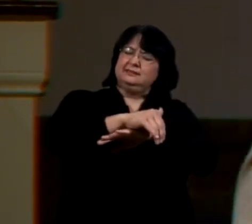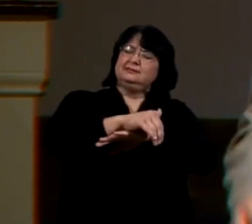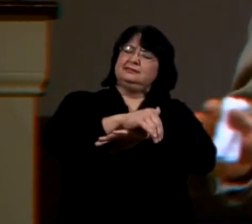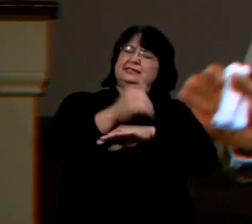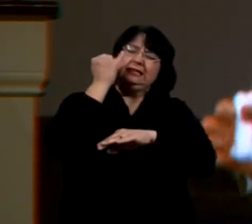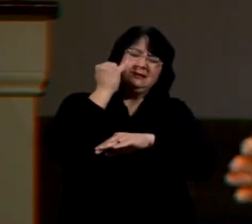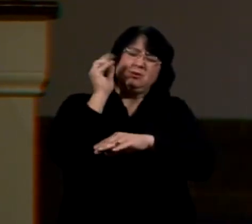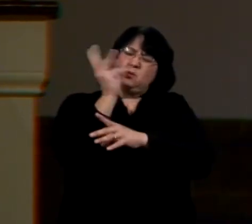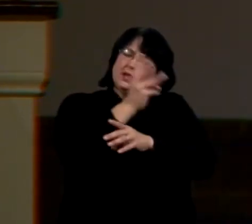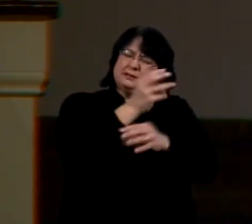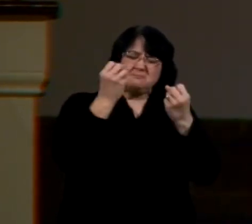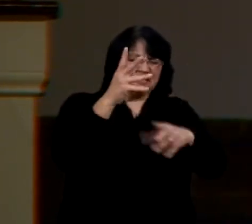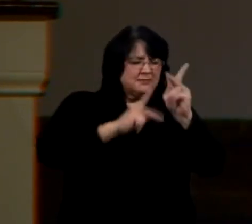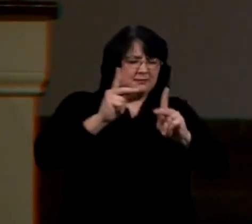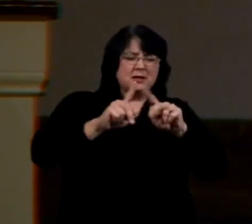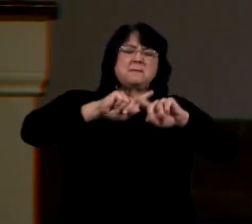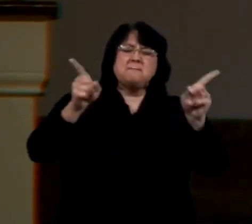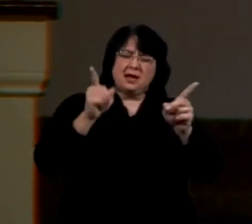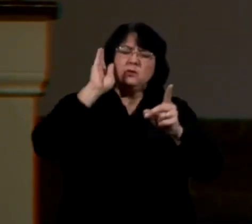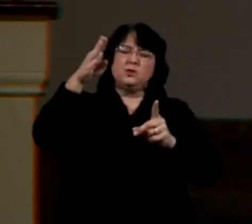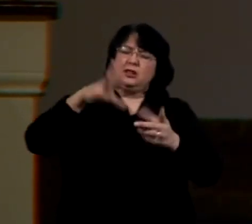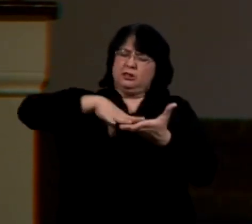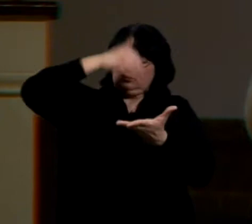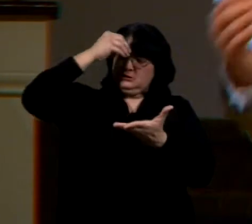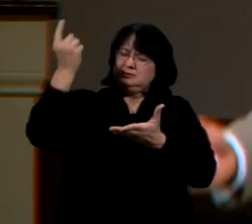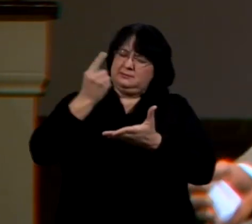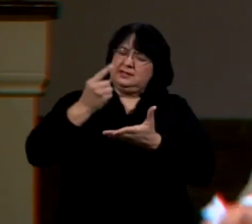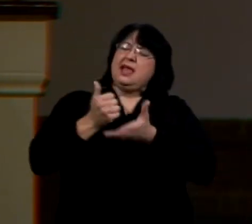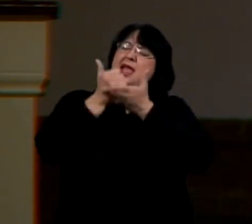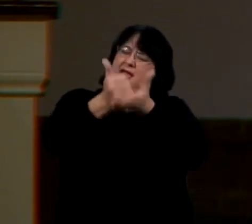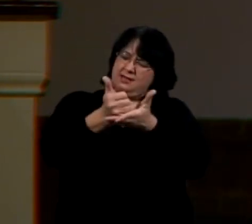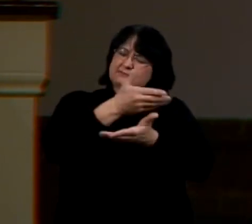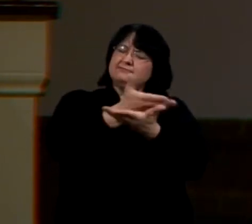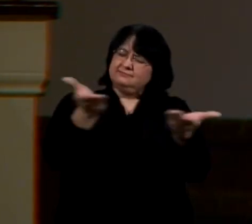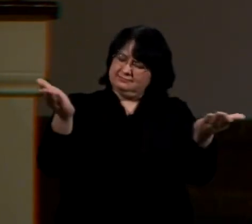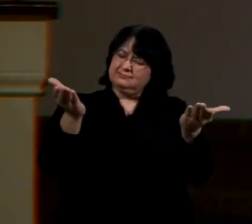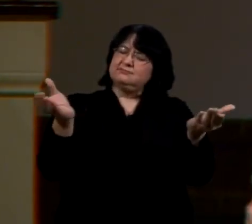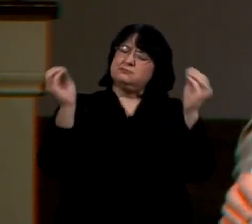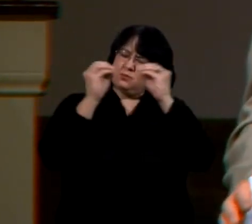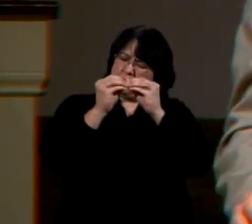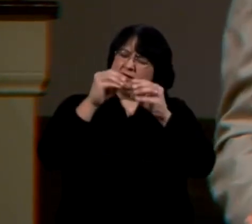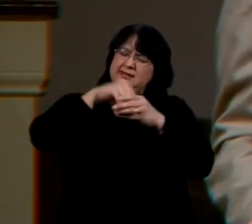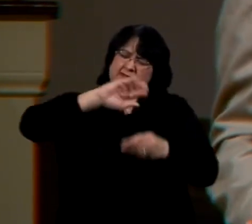has won many people, that they get something to further their toolbox in